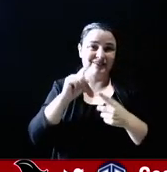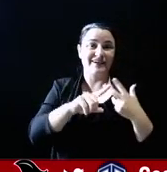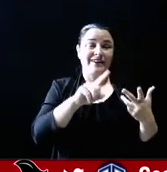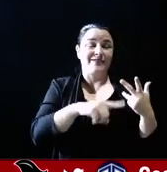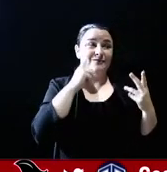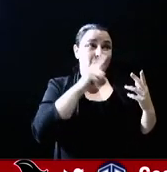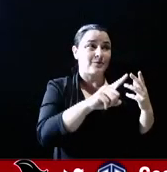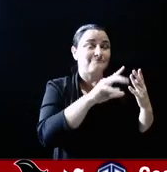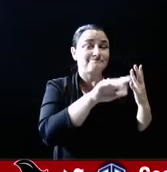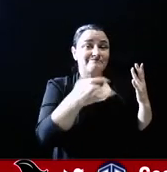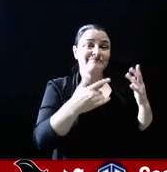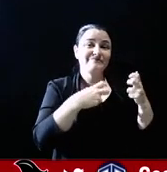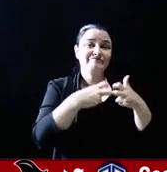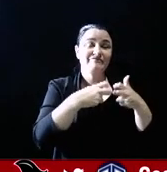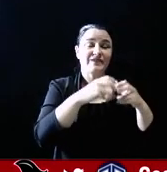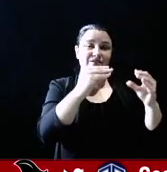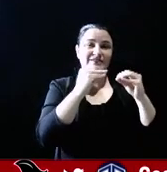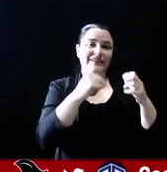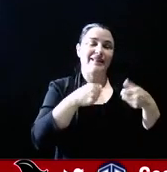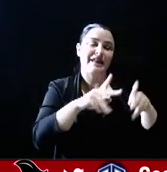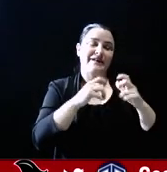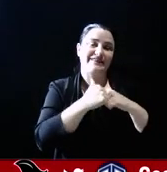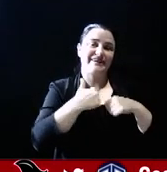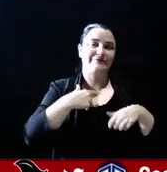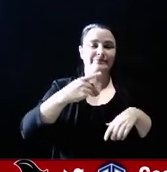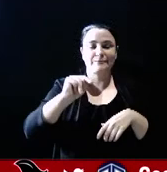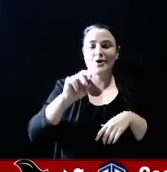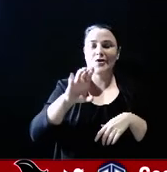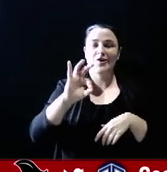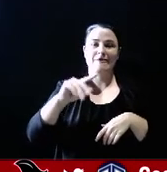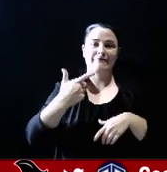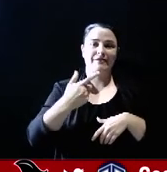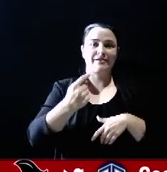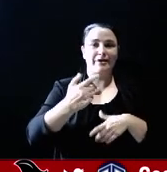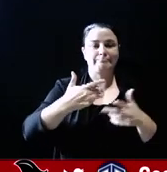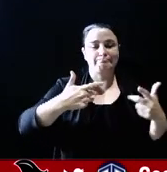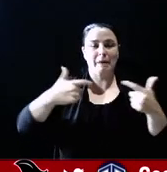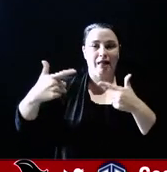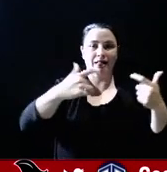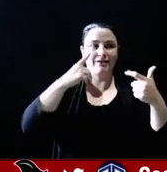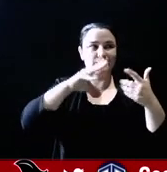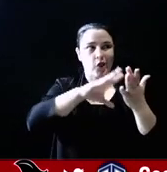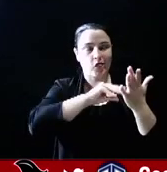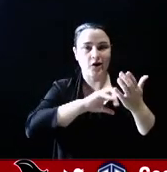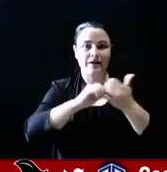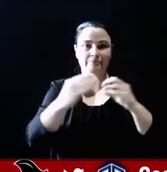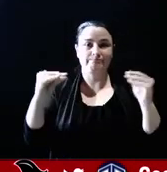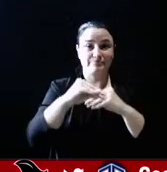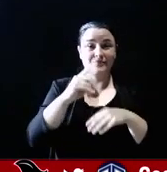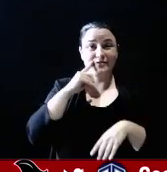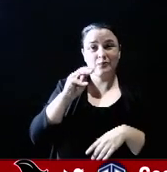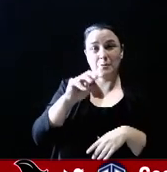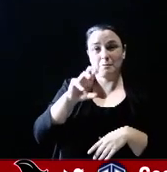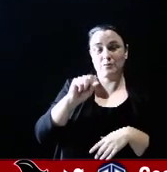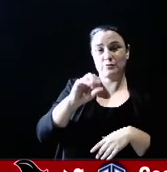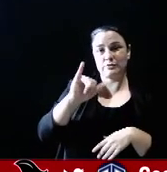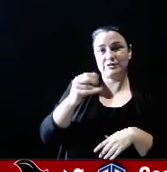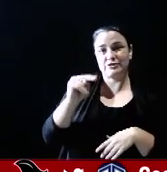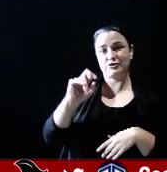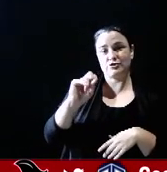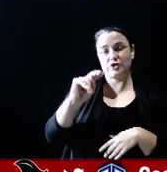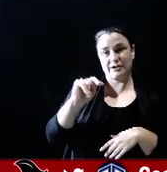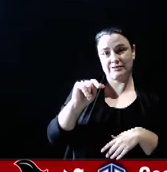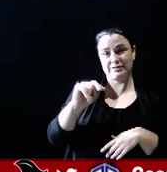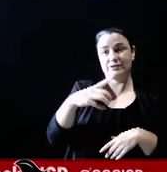life lessons in the middle of a lecture about Newton's laws. To Ms. Johnson, for telling me that I was missing a semicolon in my program when I was at the